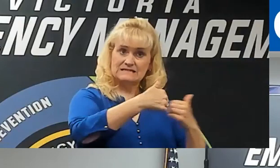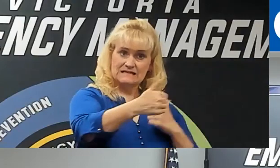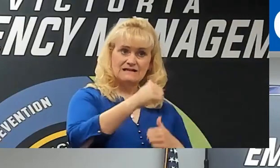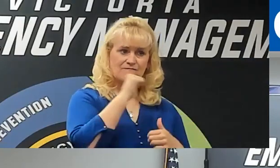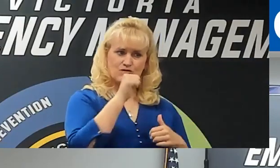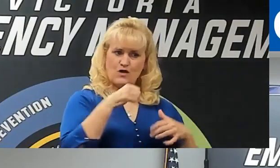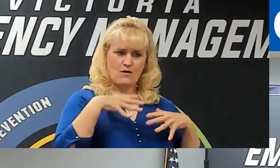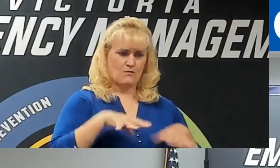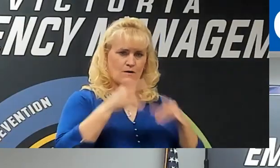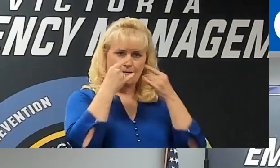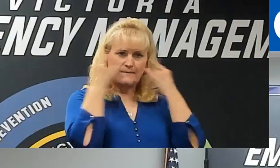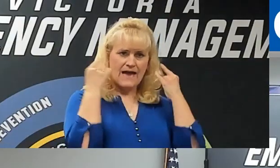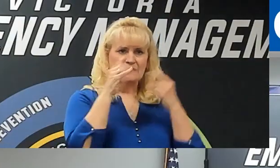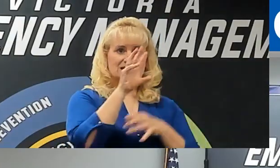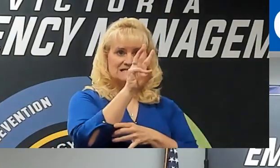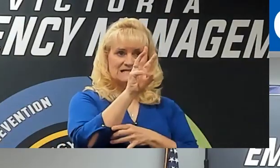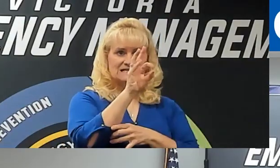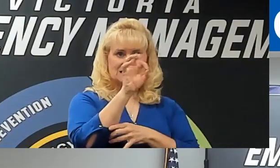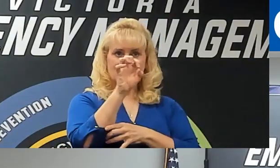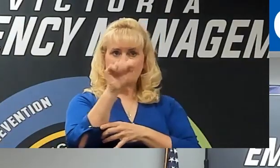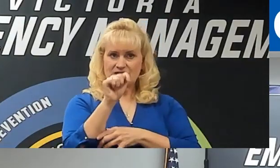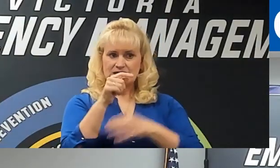So,